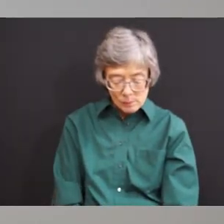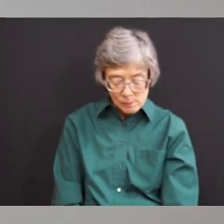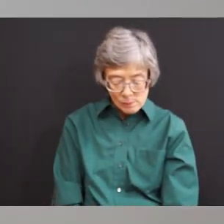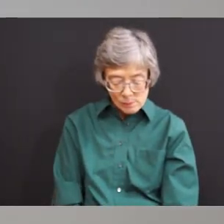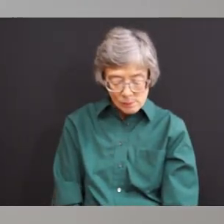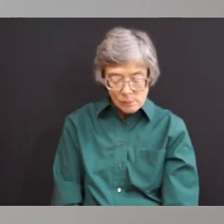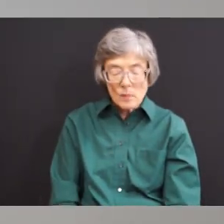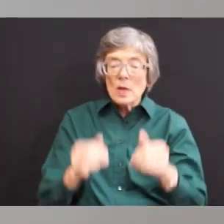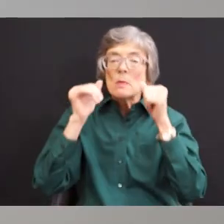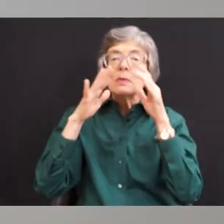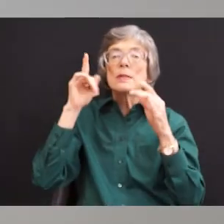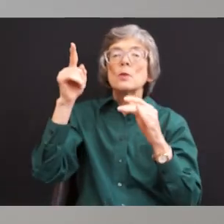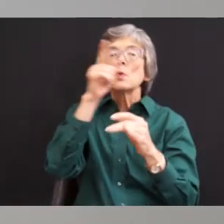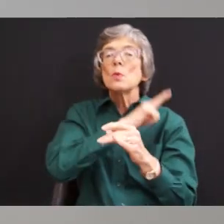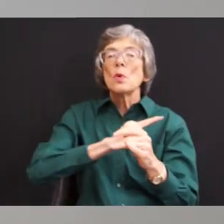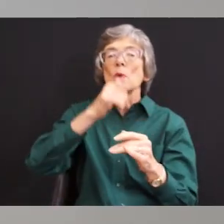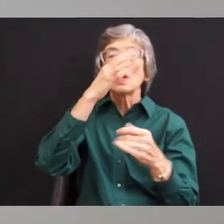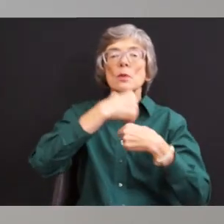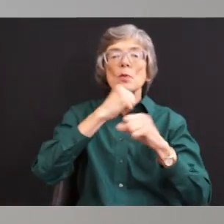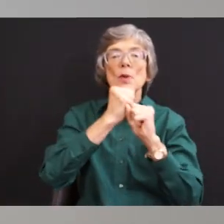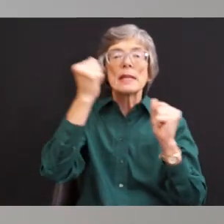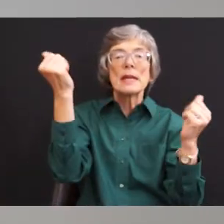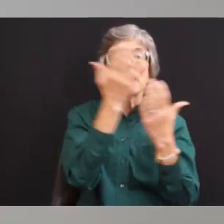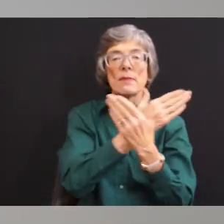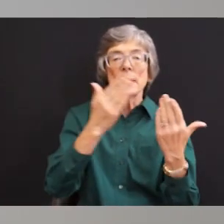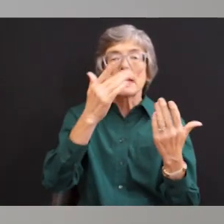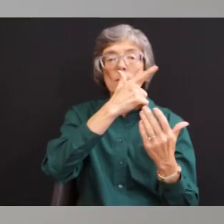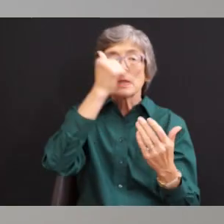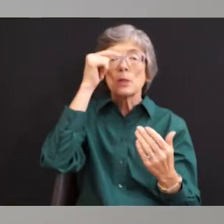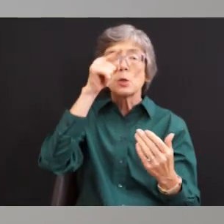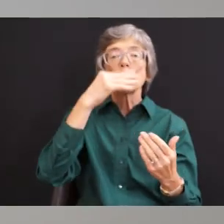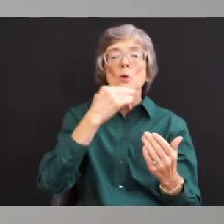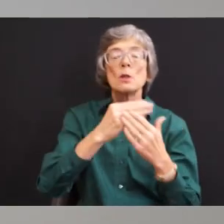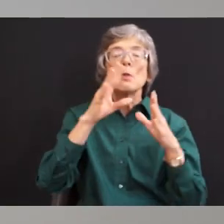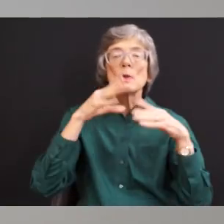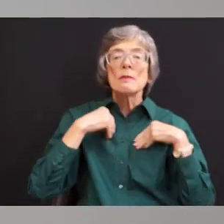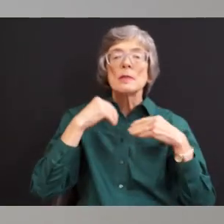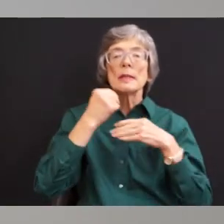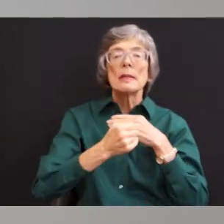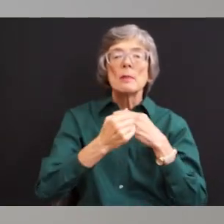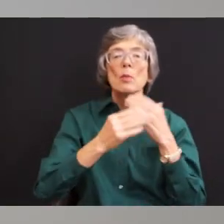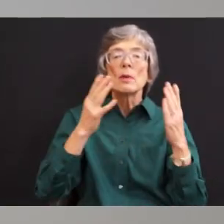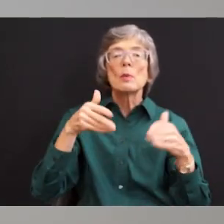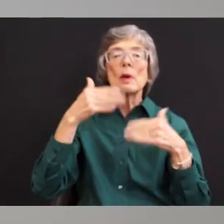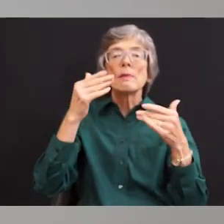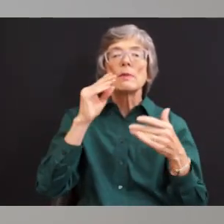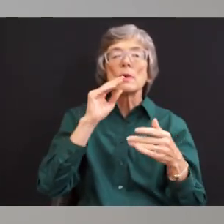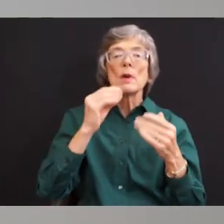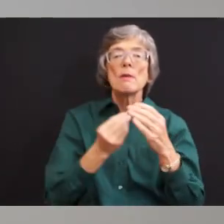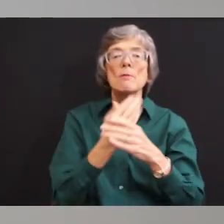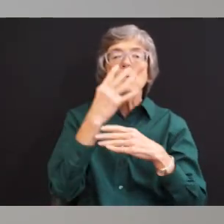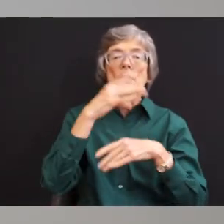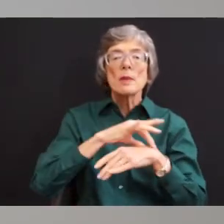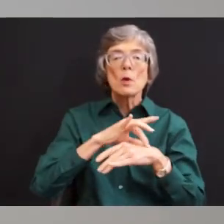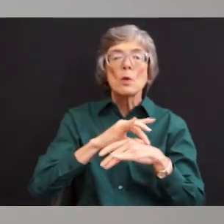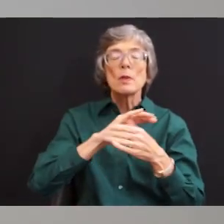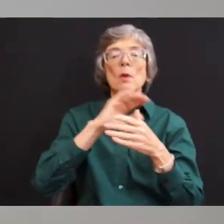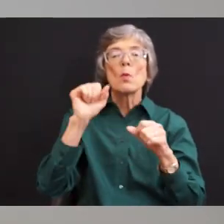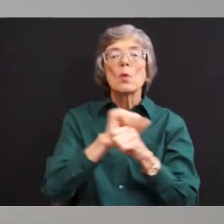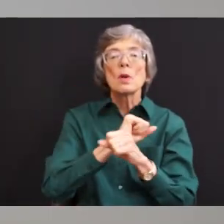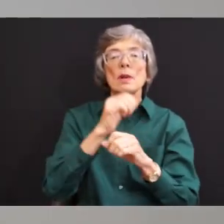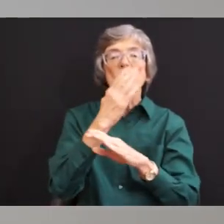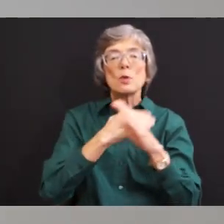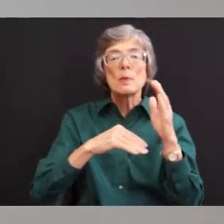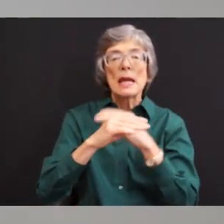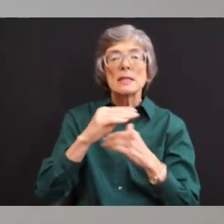Blessed are you, Lord God of all creation, for through your goodness we have received the bread we offer you. Fruit of the earth and work of human hands will become for us the bread of life.